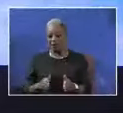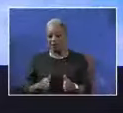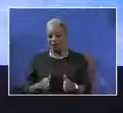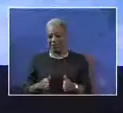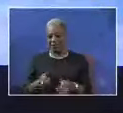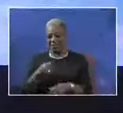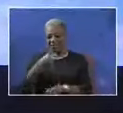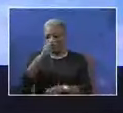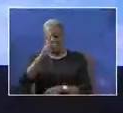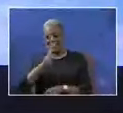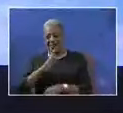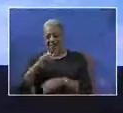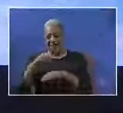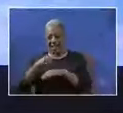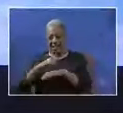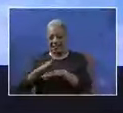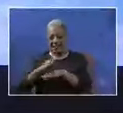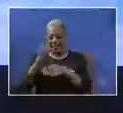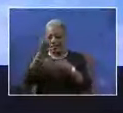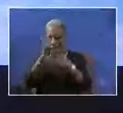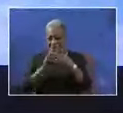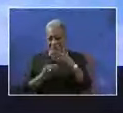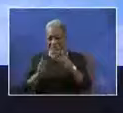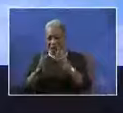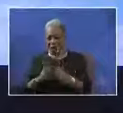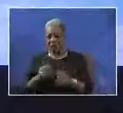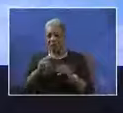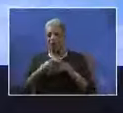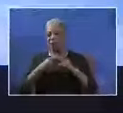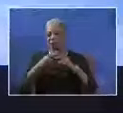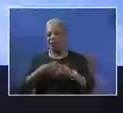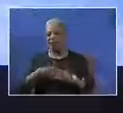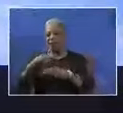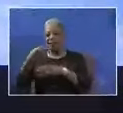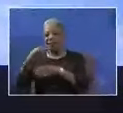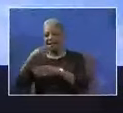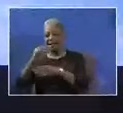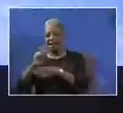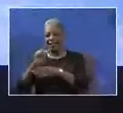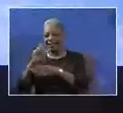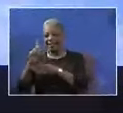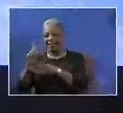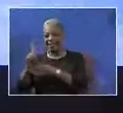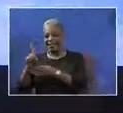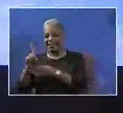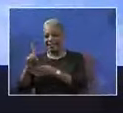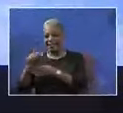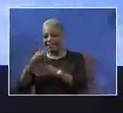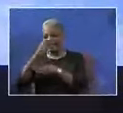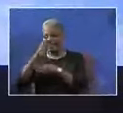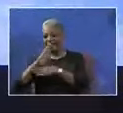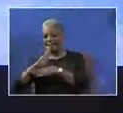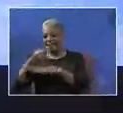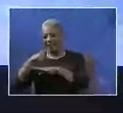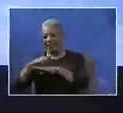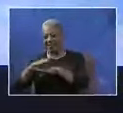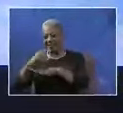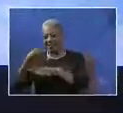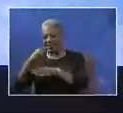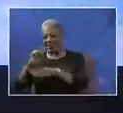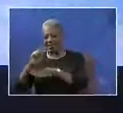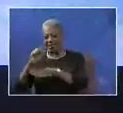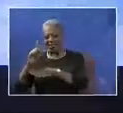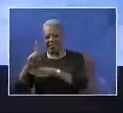God sends a prophet named Gad. God sends Gad. God sends Gad. Now, you're thinking,